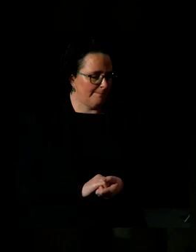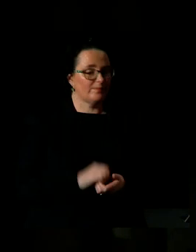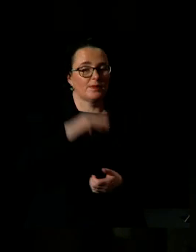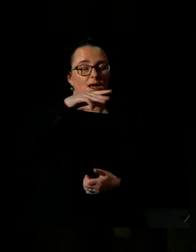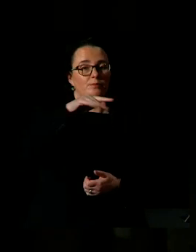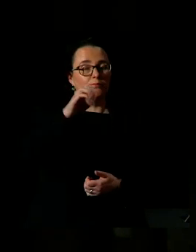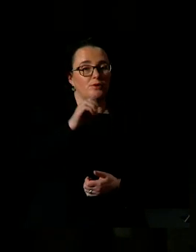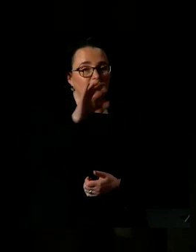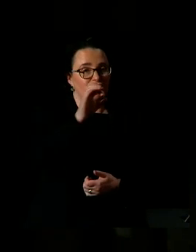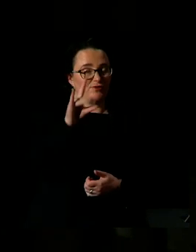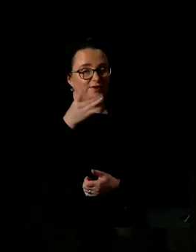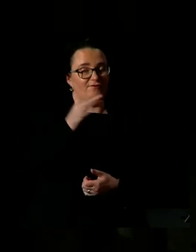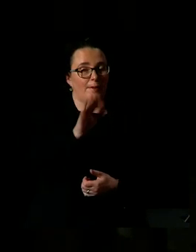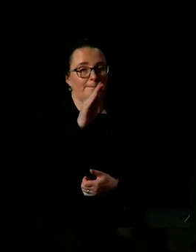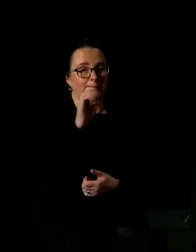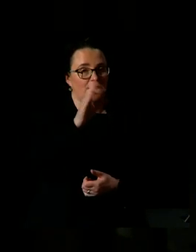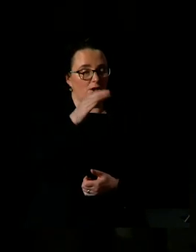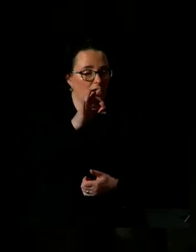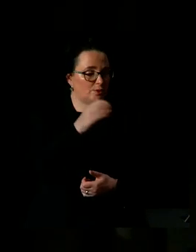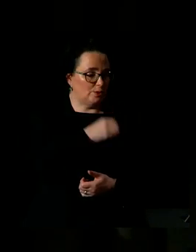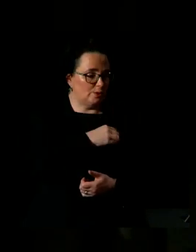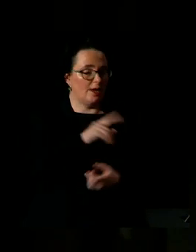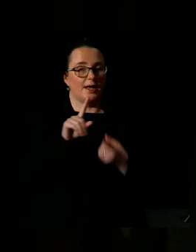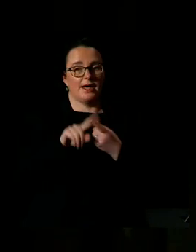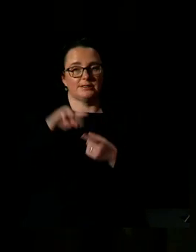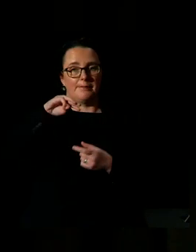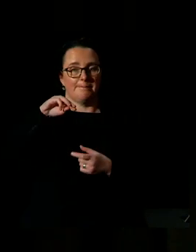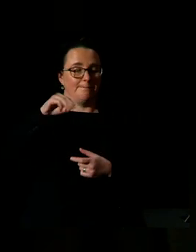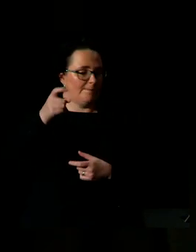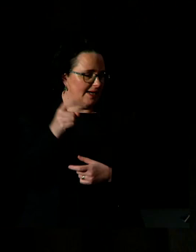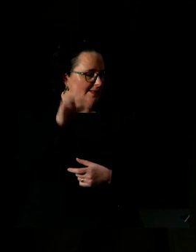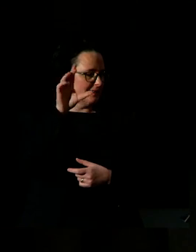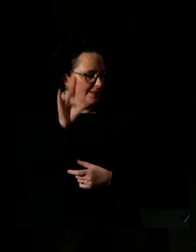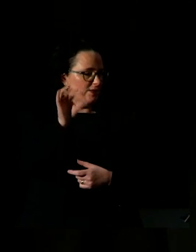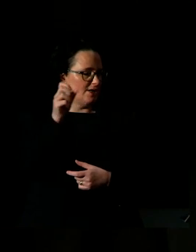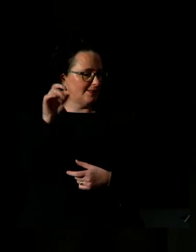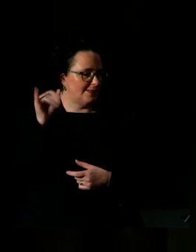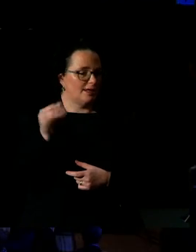Monique Griffith of Belong To and Max Krasinovsky will light their candles.